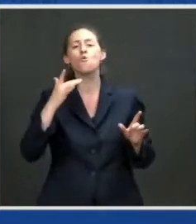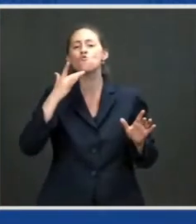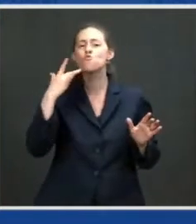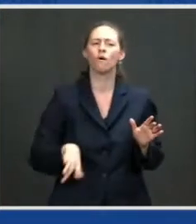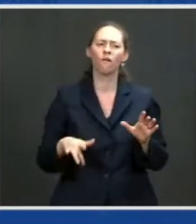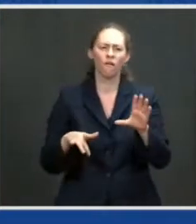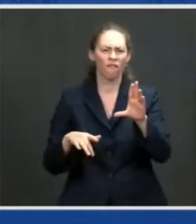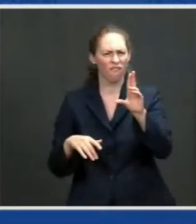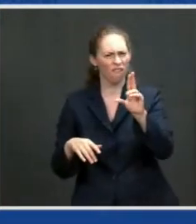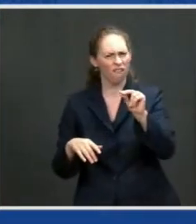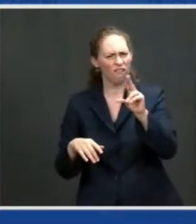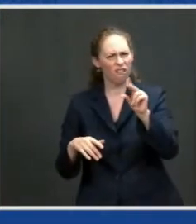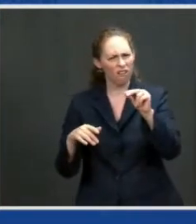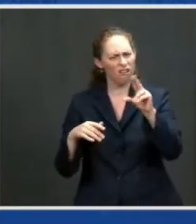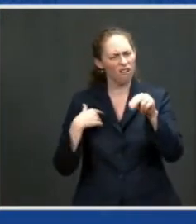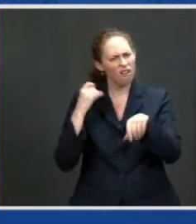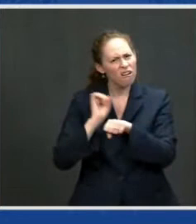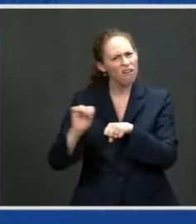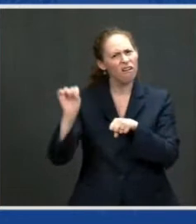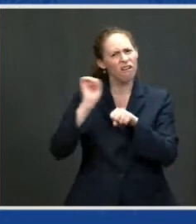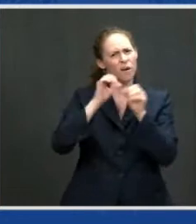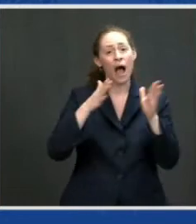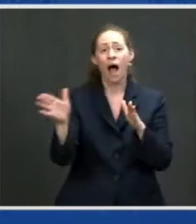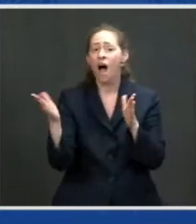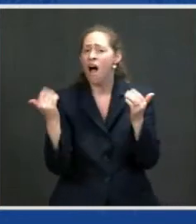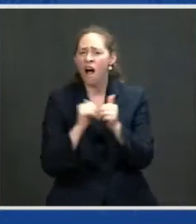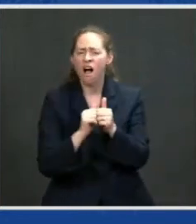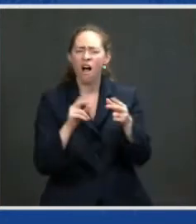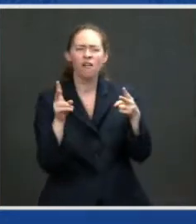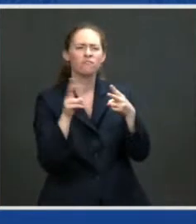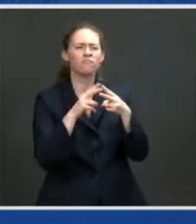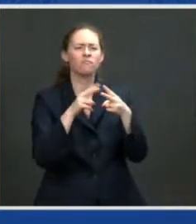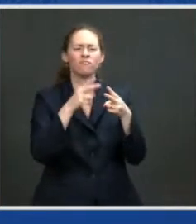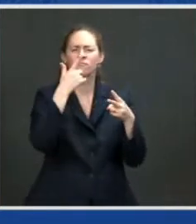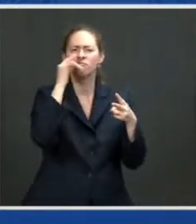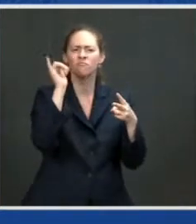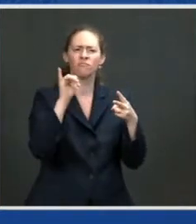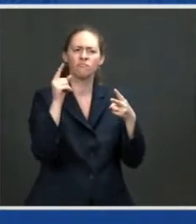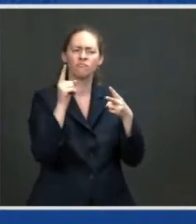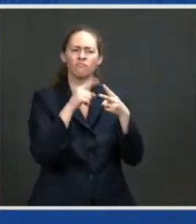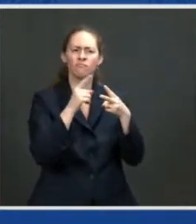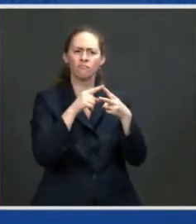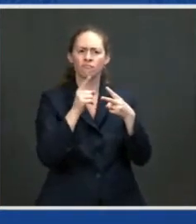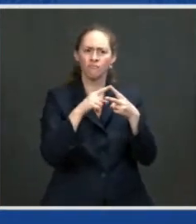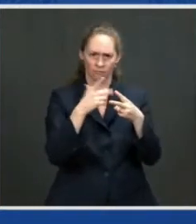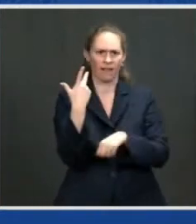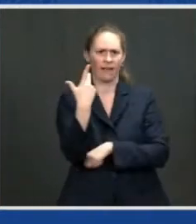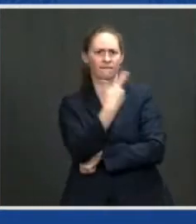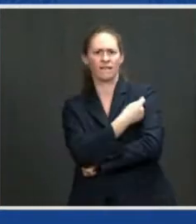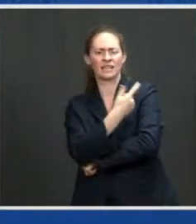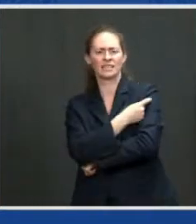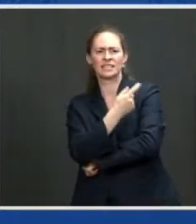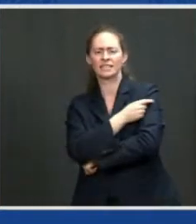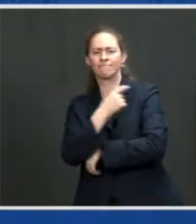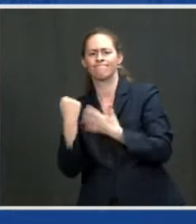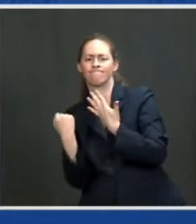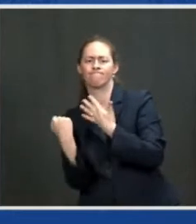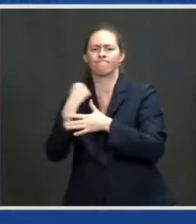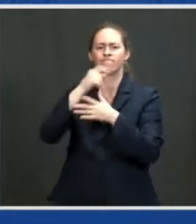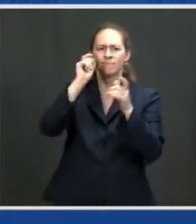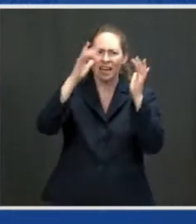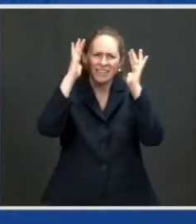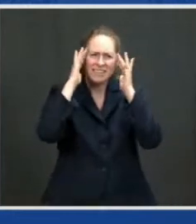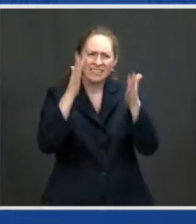First, we made the vaccine program a priority. As my friends in Congress tell, I got a lot of heat for